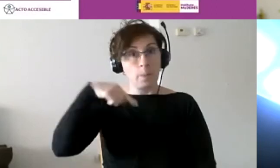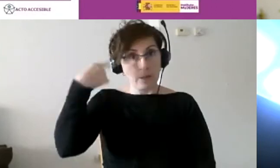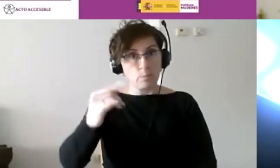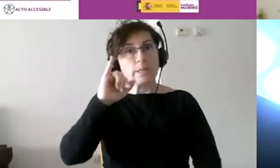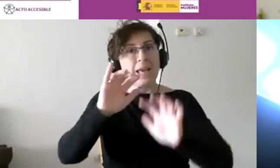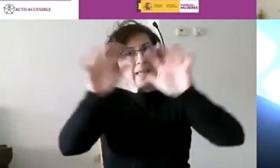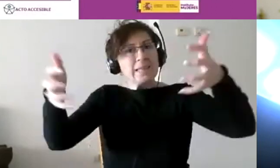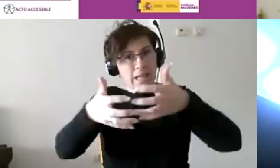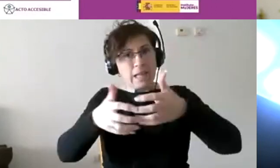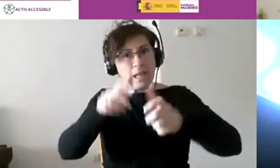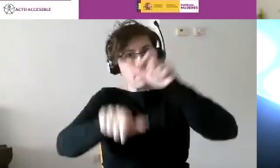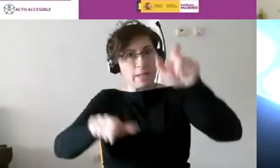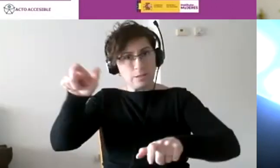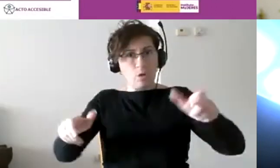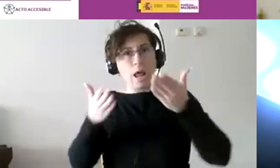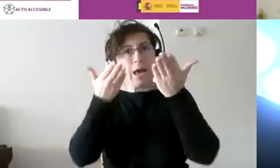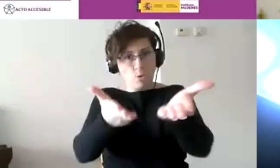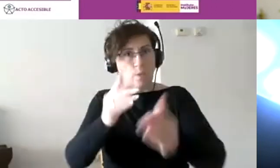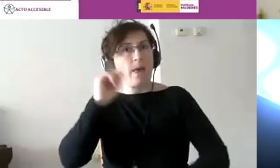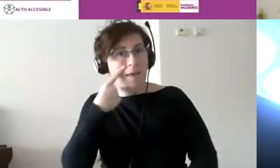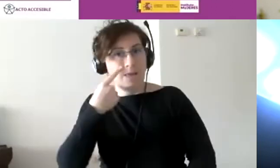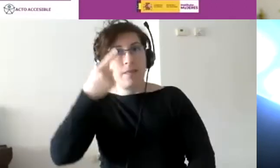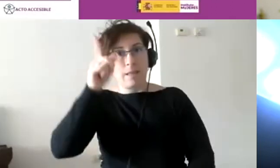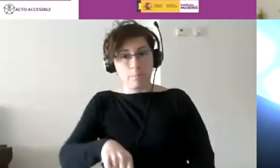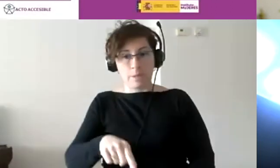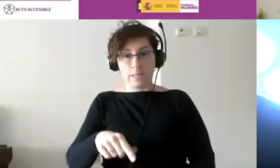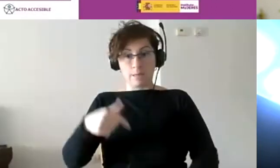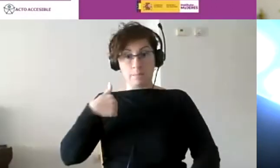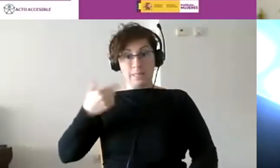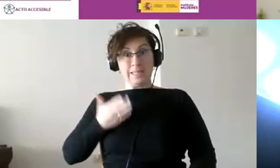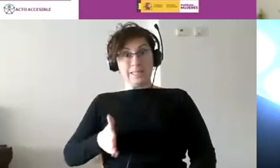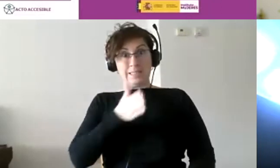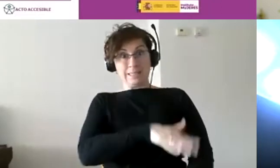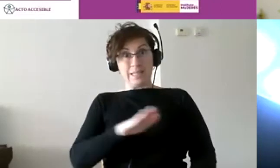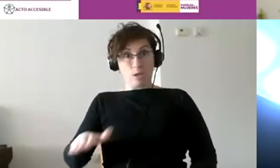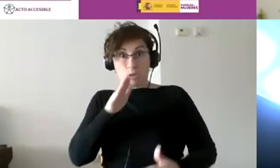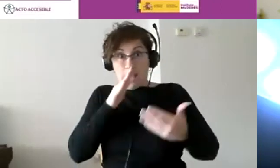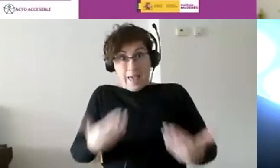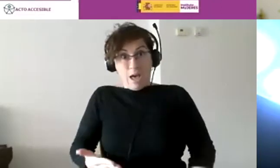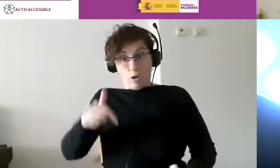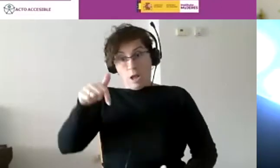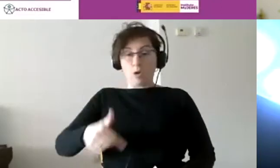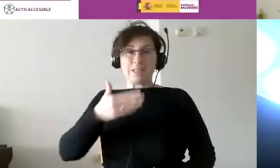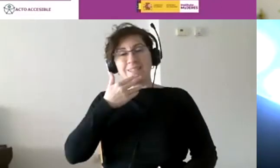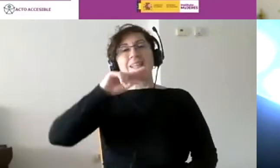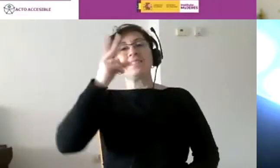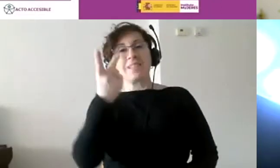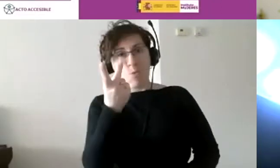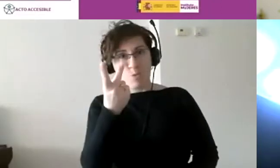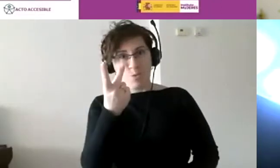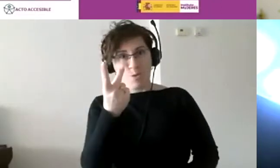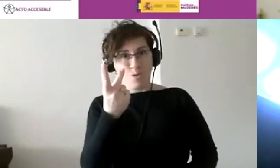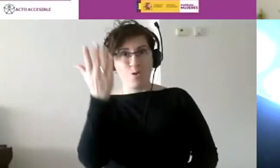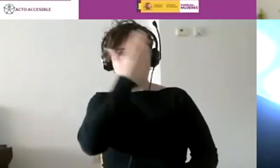are second day in school. But in Netherlands, there are no medicine for Ukrainians.